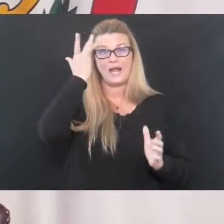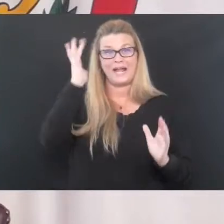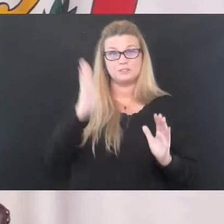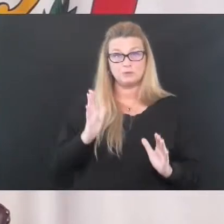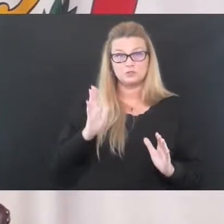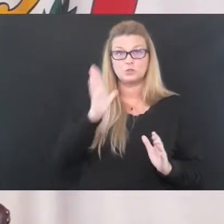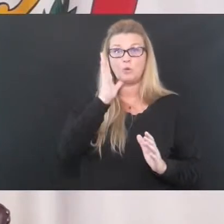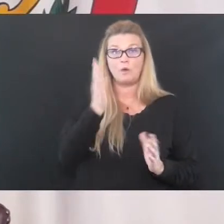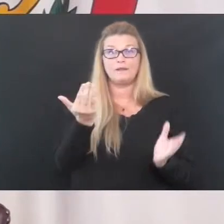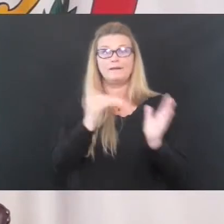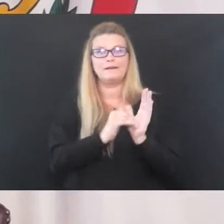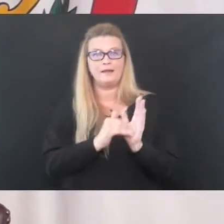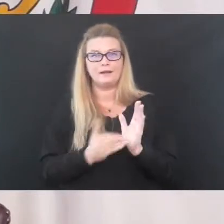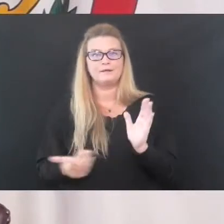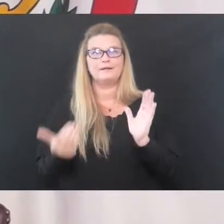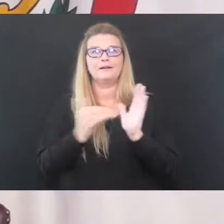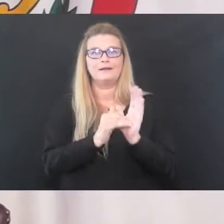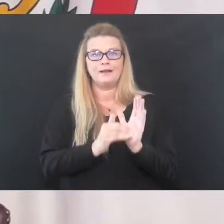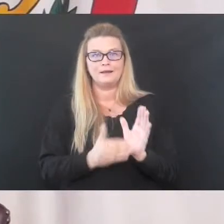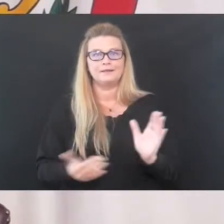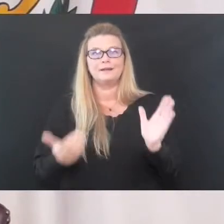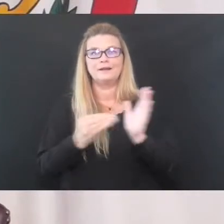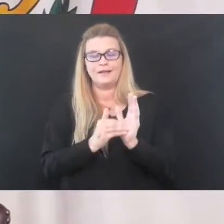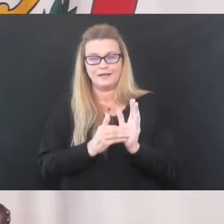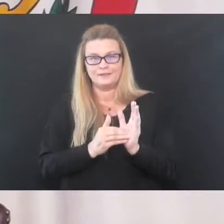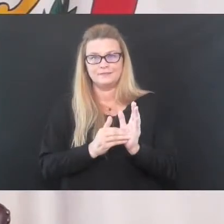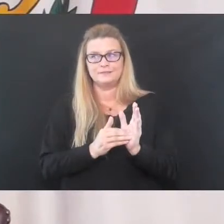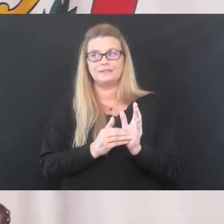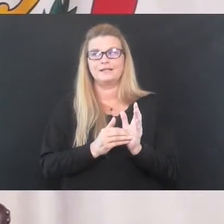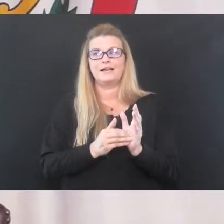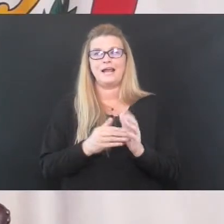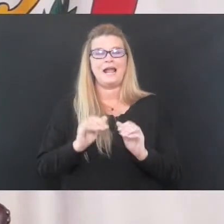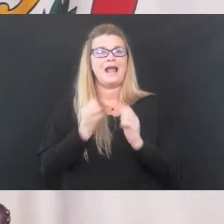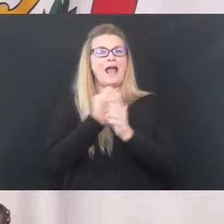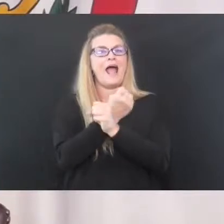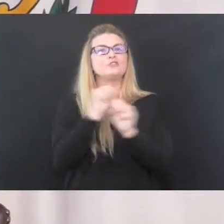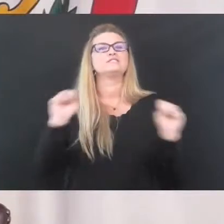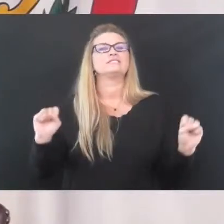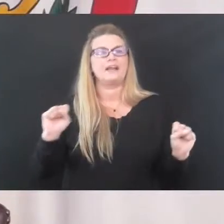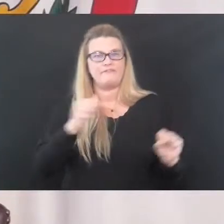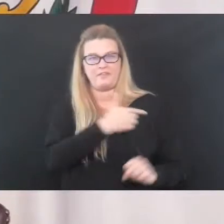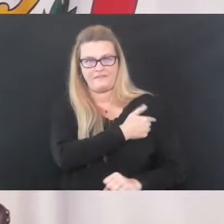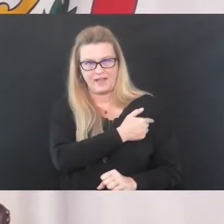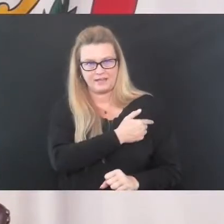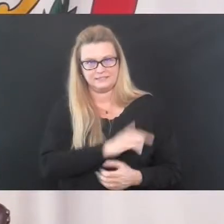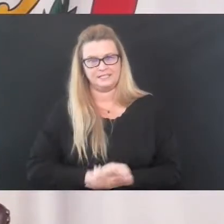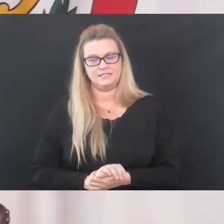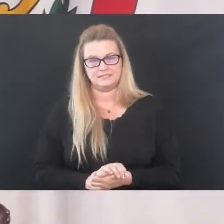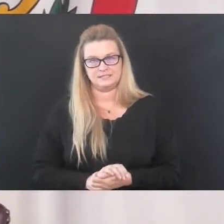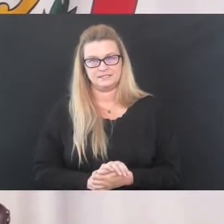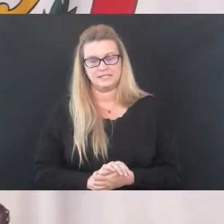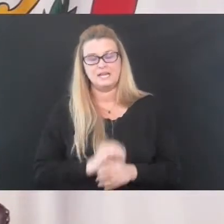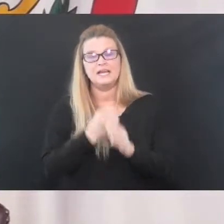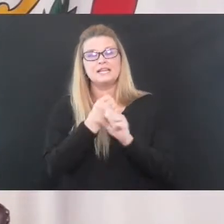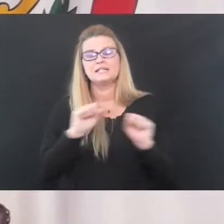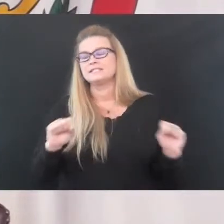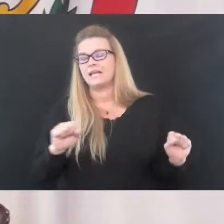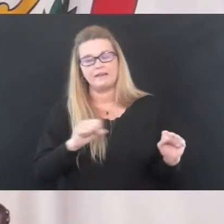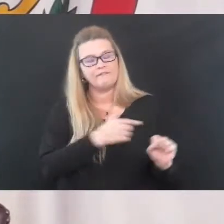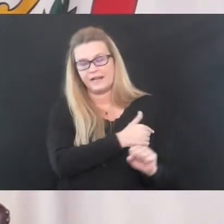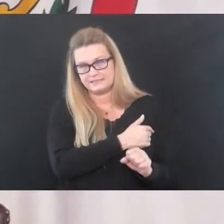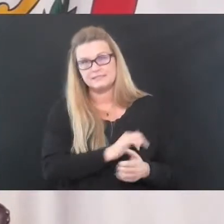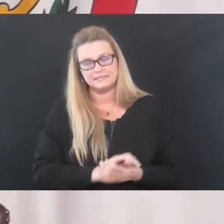you over and over, and they're going to probably do it today as well, just how safe these vaccines are. They're safe beyond